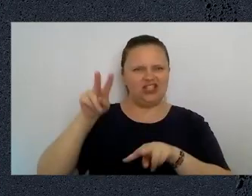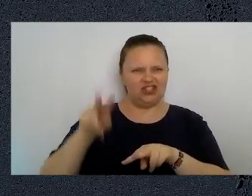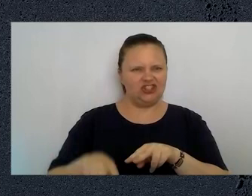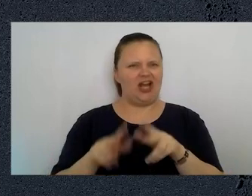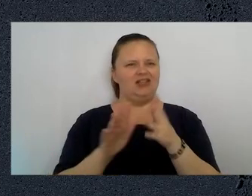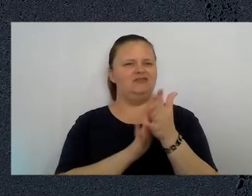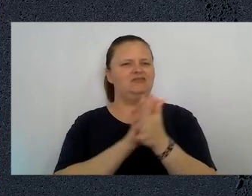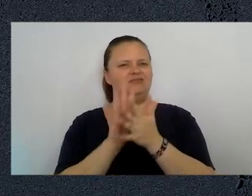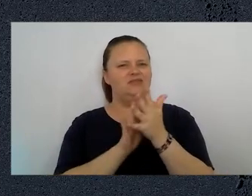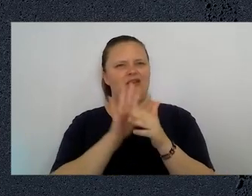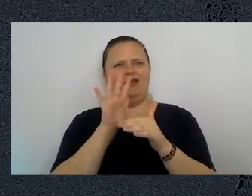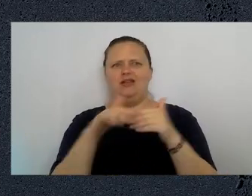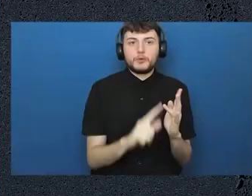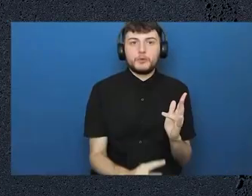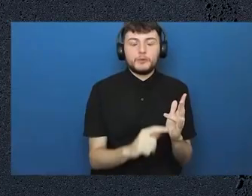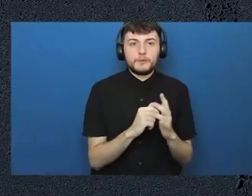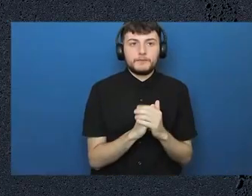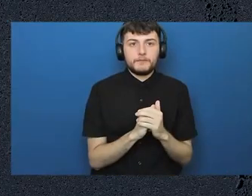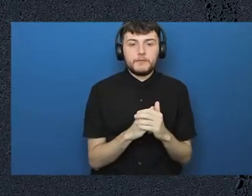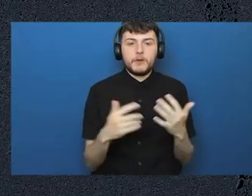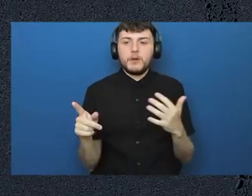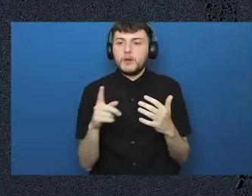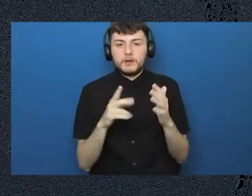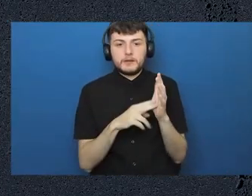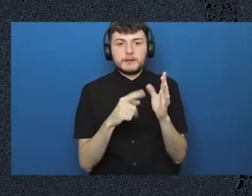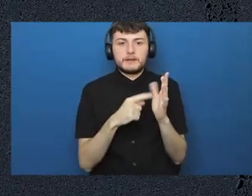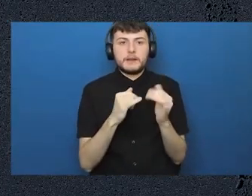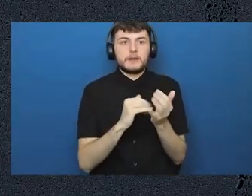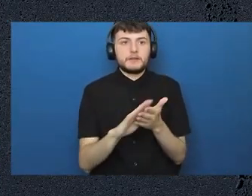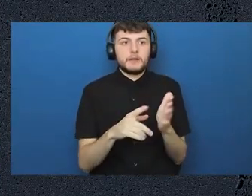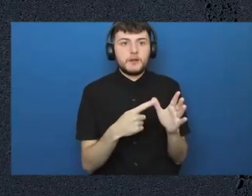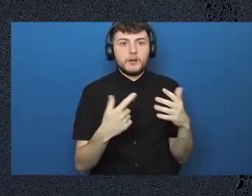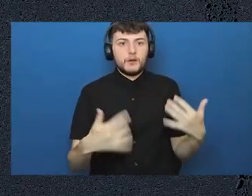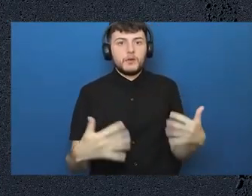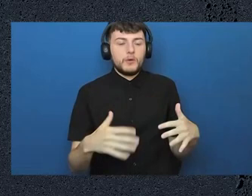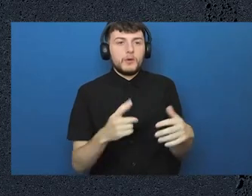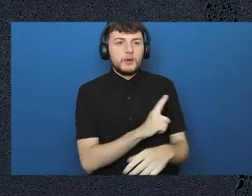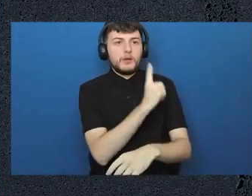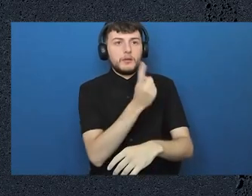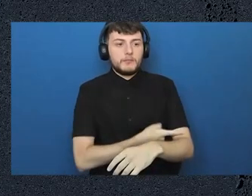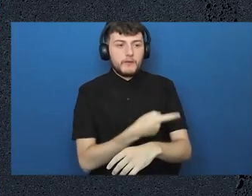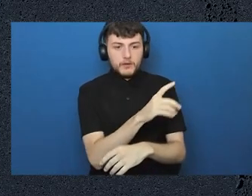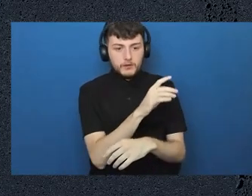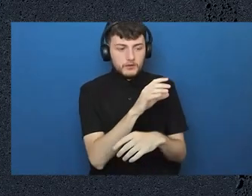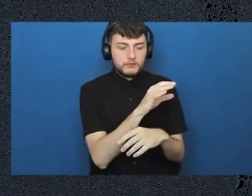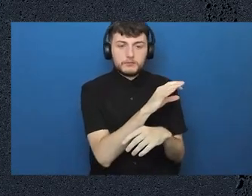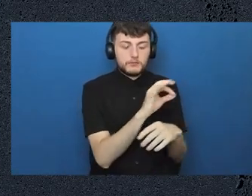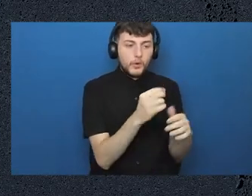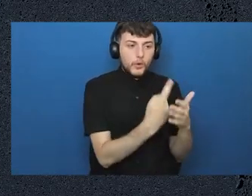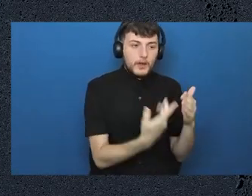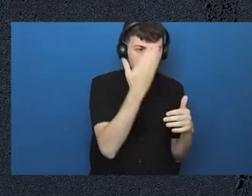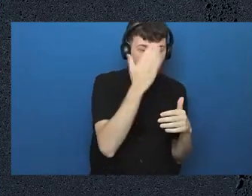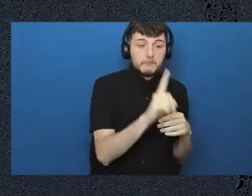It's very powerful, so it's not just our own unconscious biases, it's the system that we can strip it from the